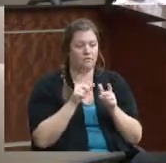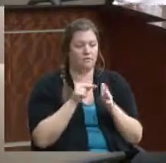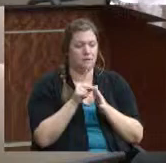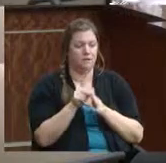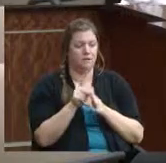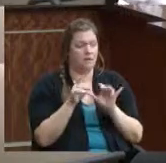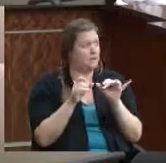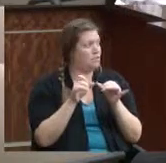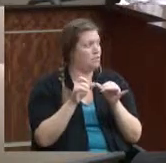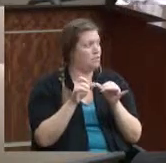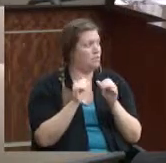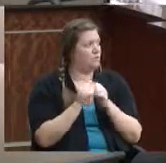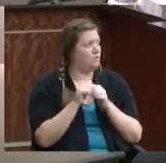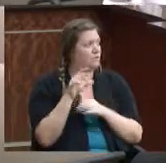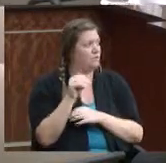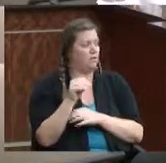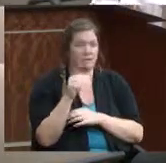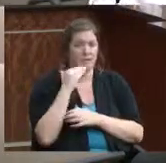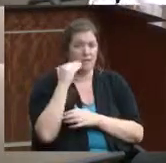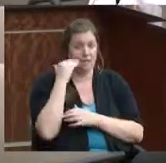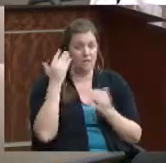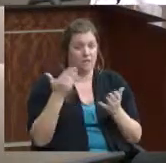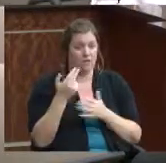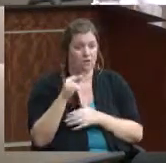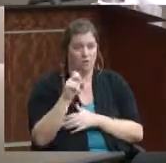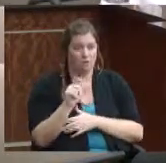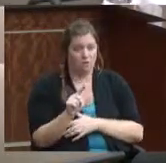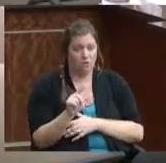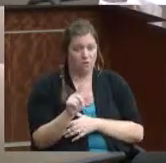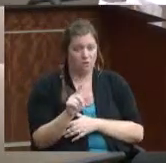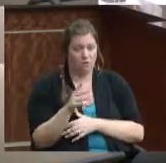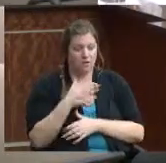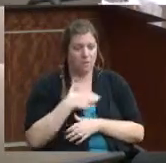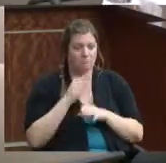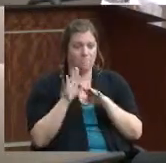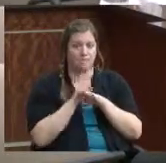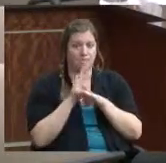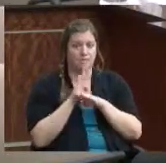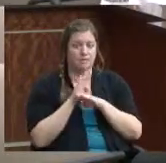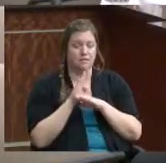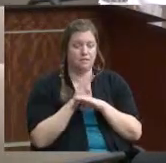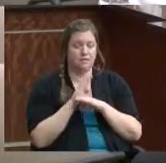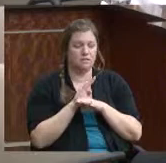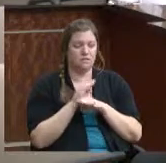civil engineer with a company headquartered here in Laurel. In my business, I